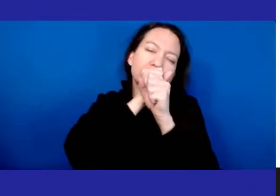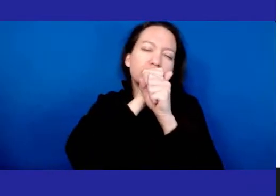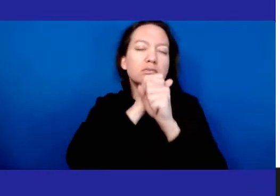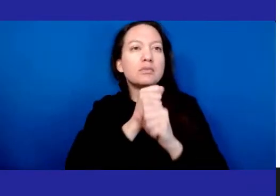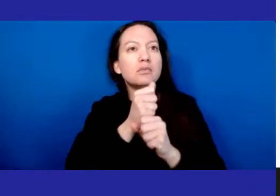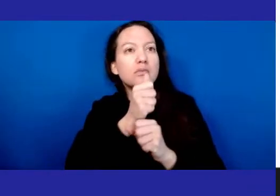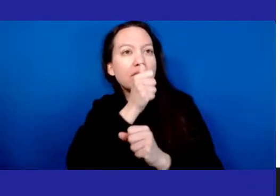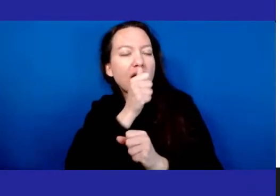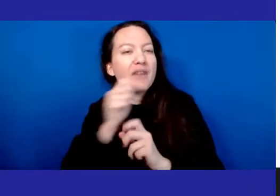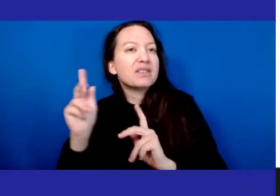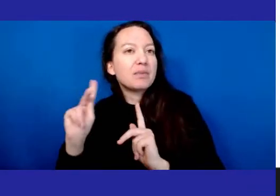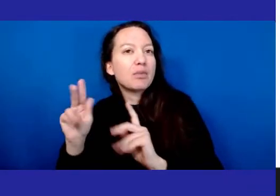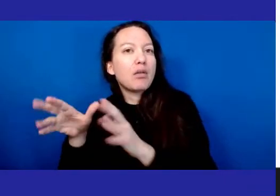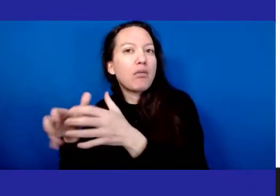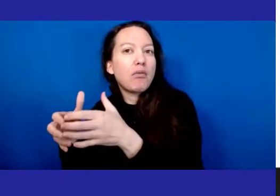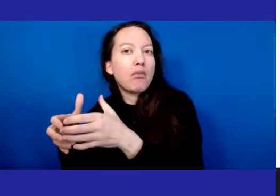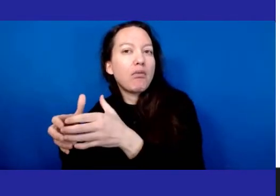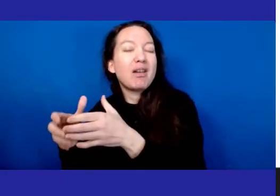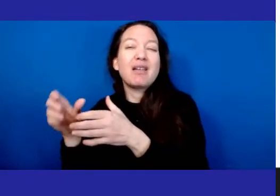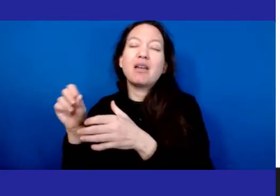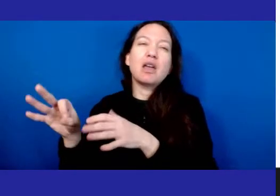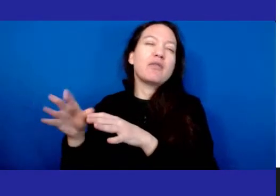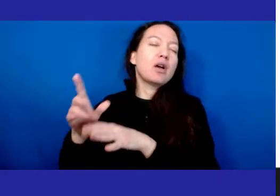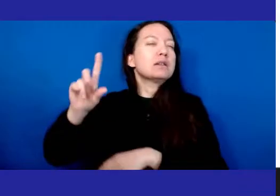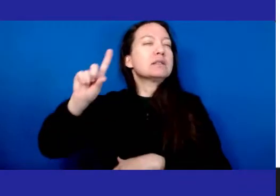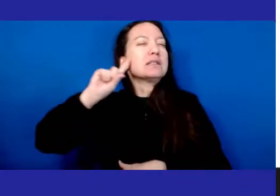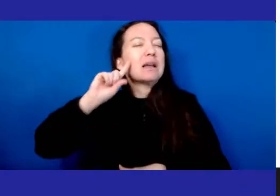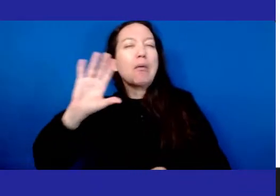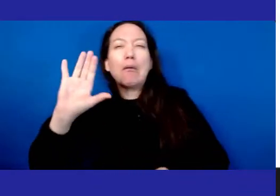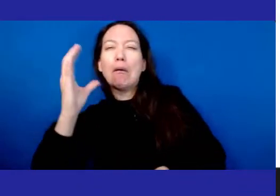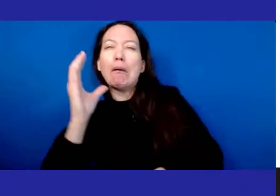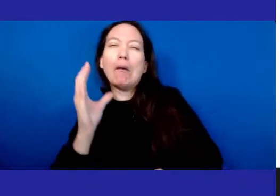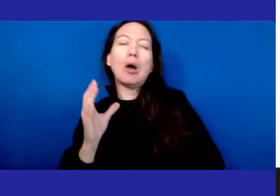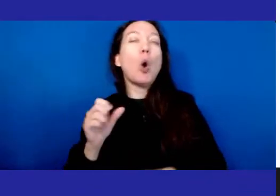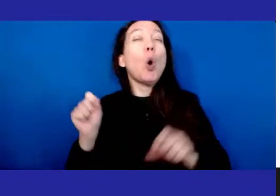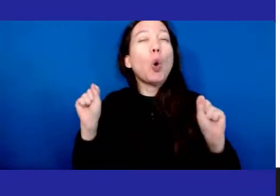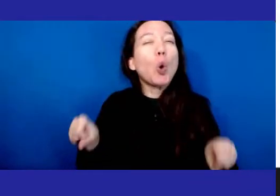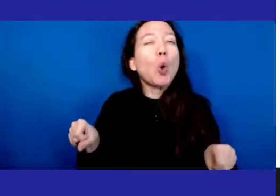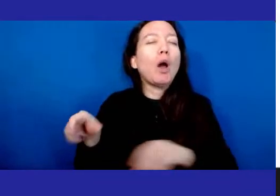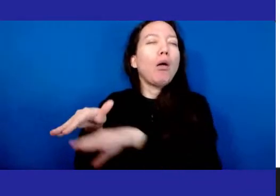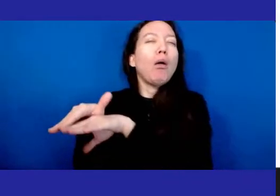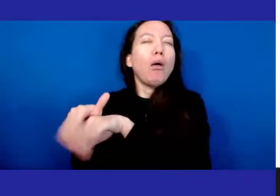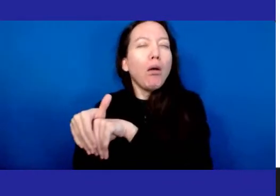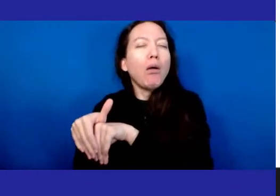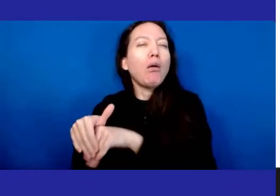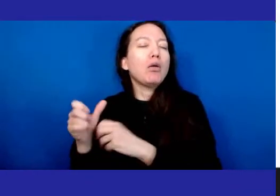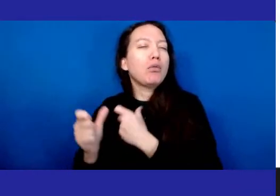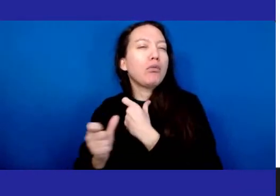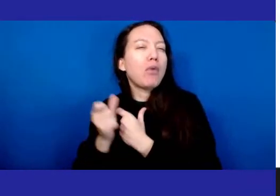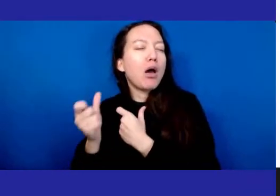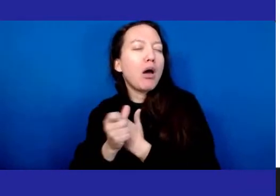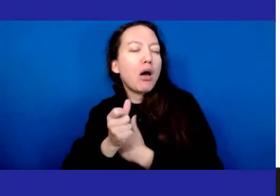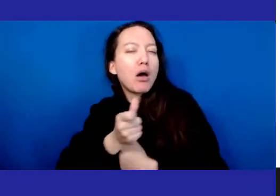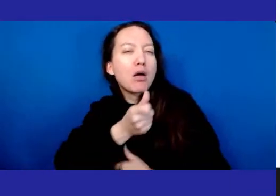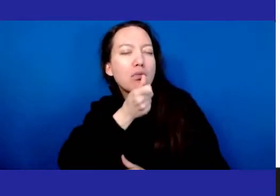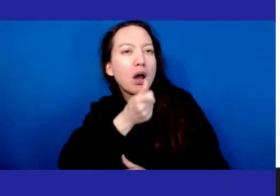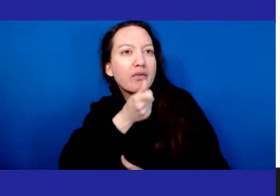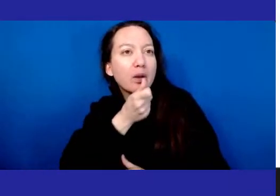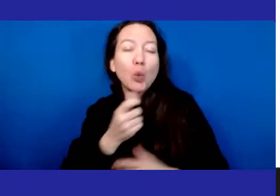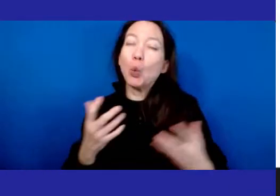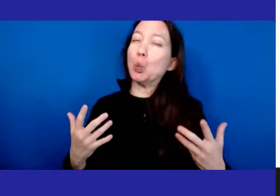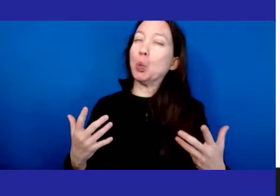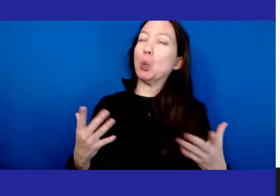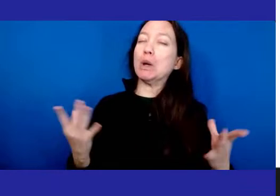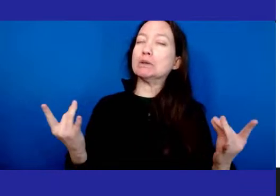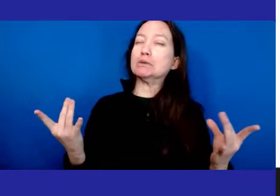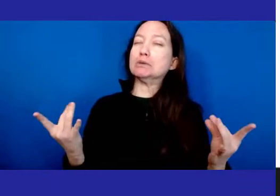people. And anything that sounds like, you know, could, you know, endanger your privacy, you know. I